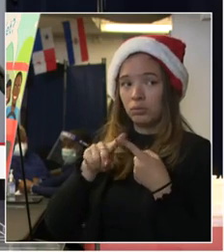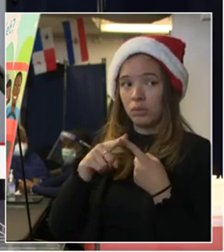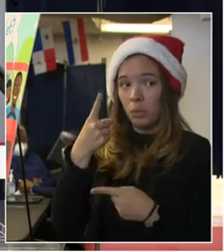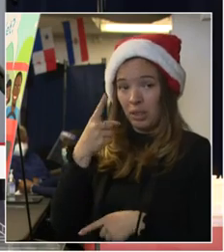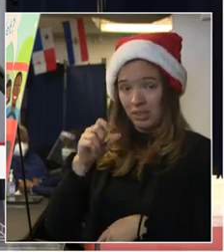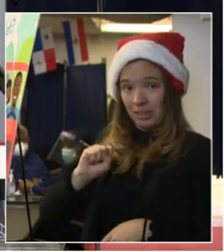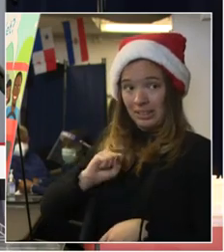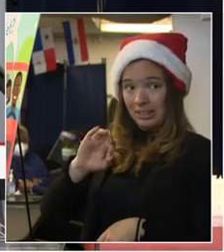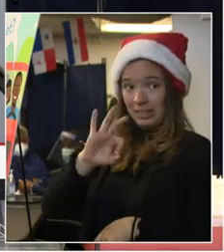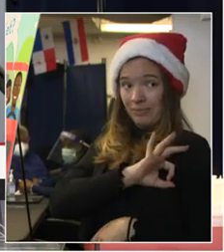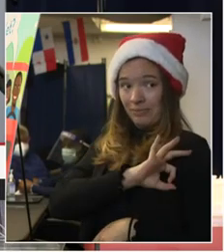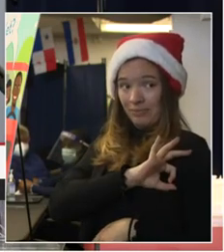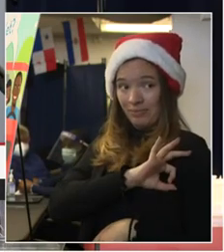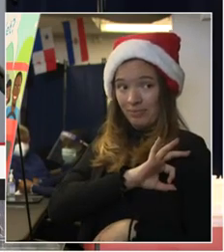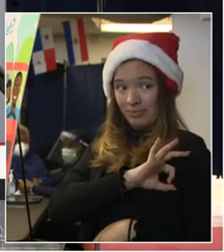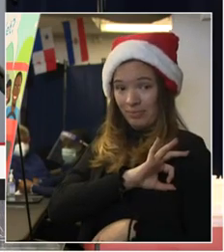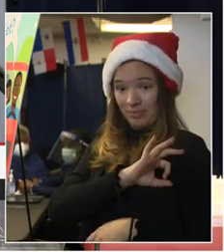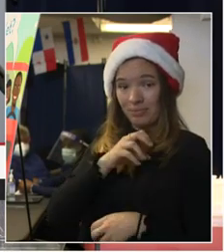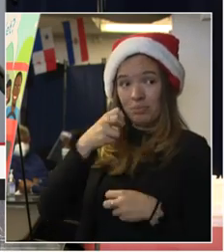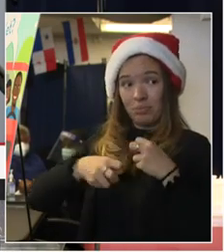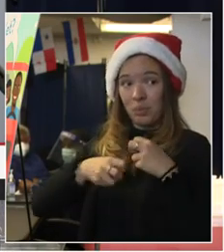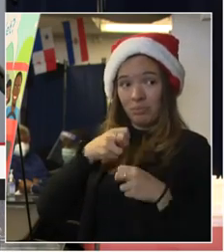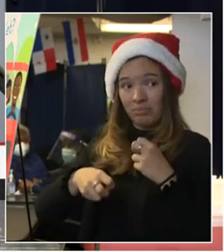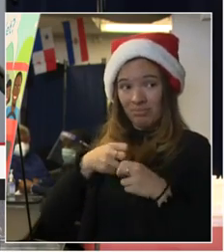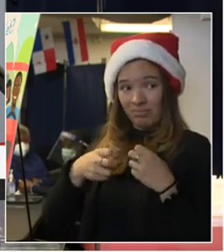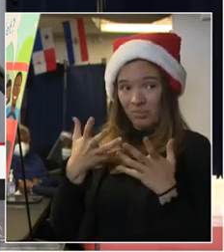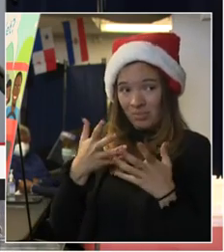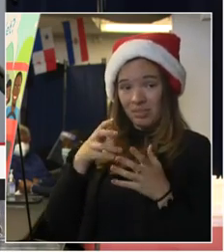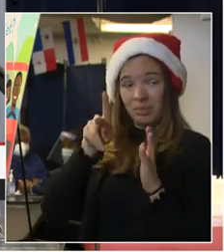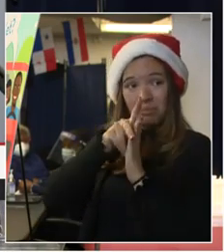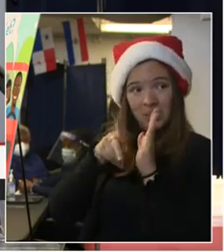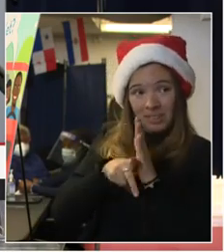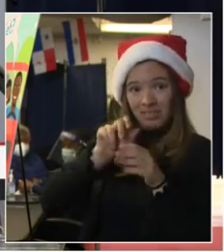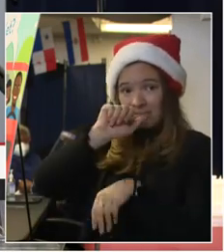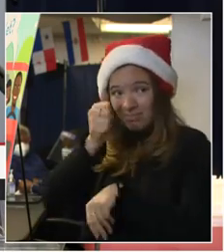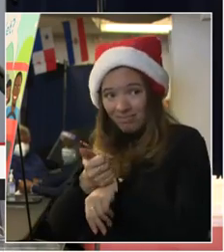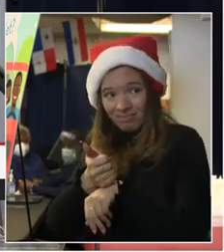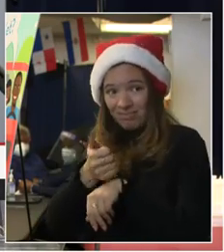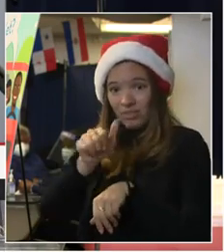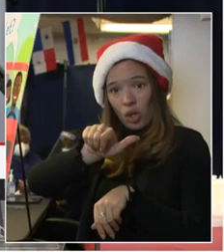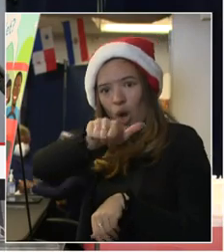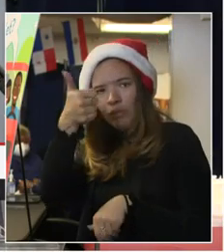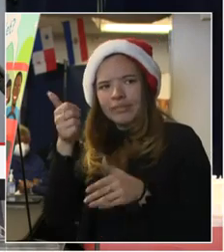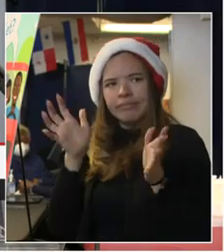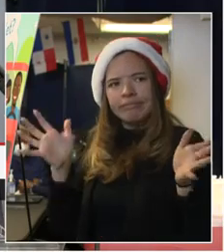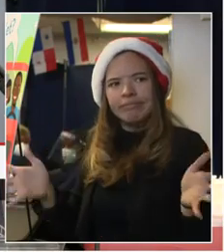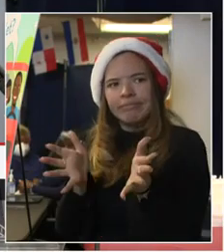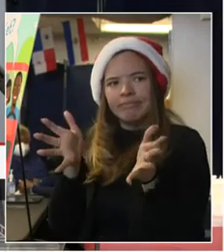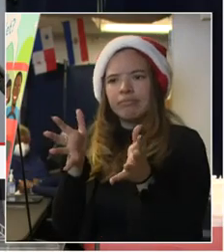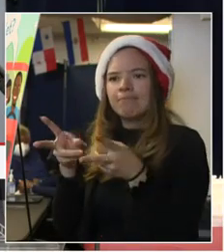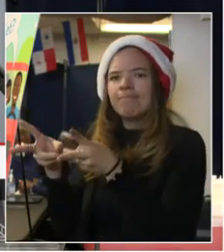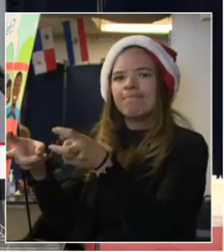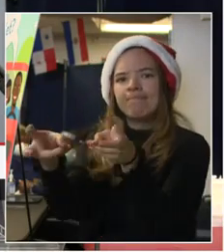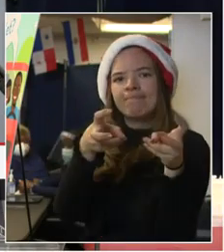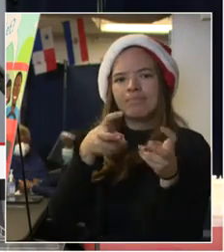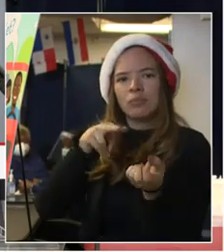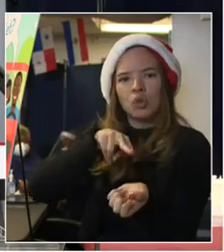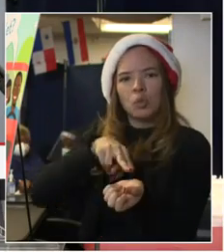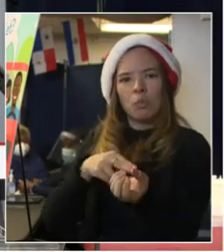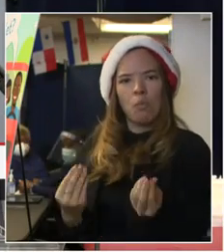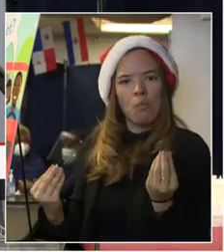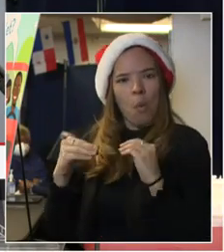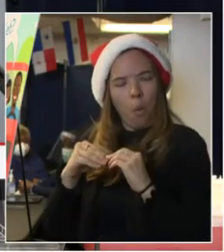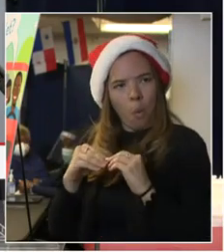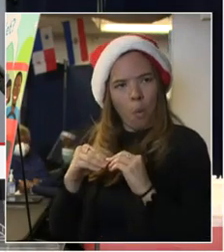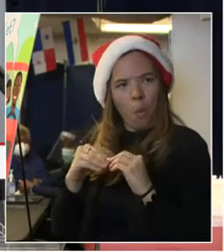anything that could be done either policy-wise or otherwise to incentivize recruitment of nurses or any other staff that could help out in